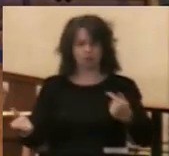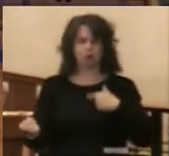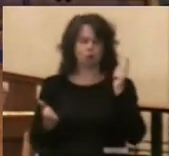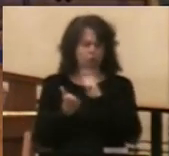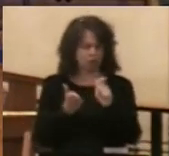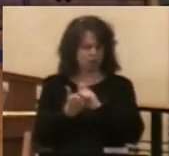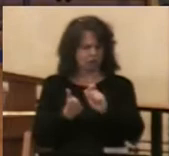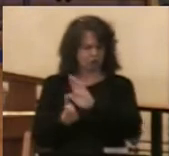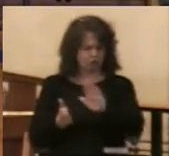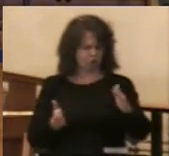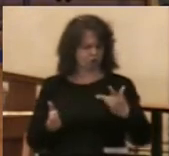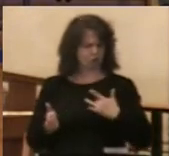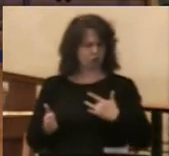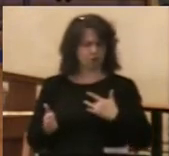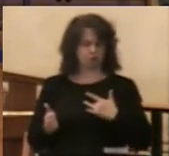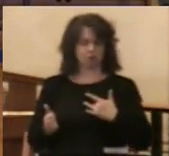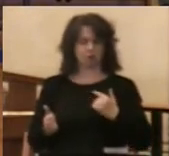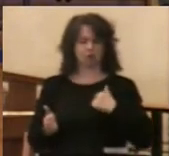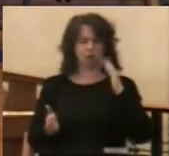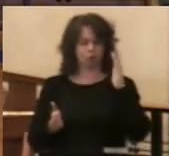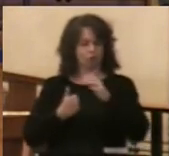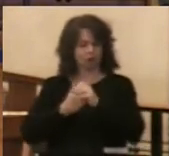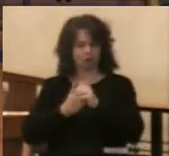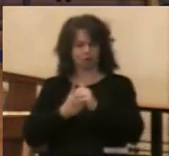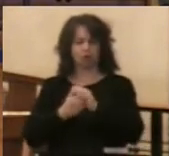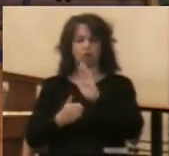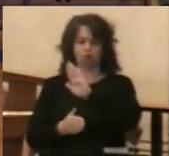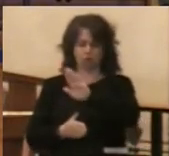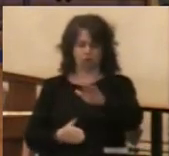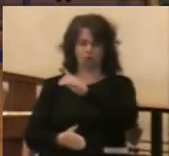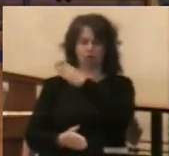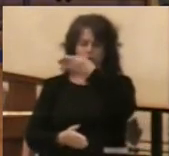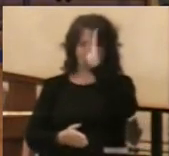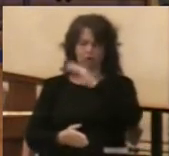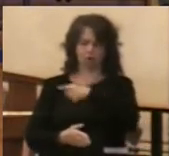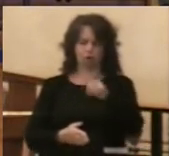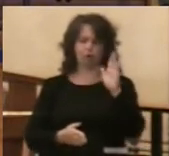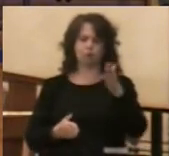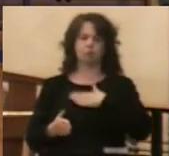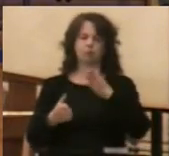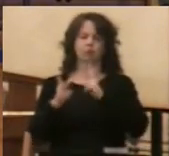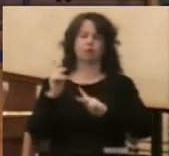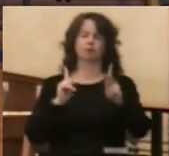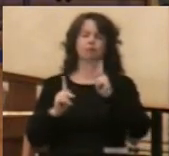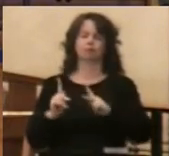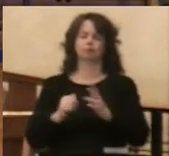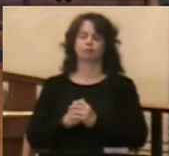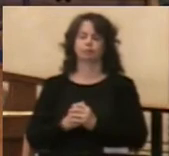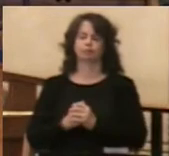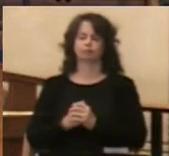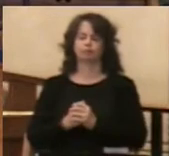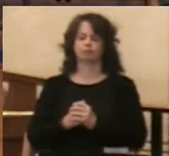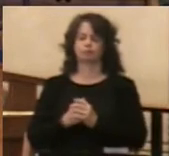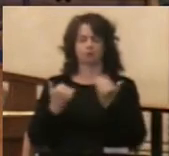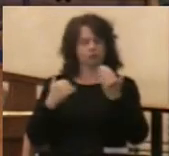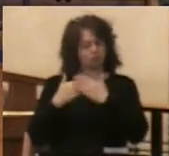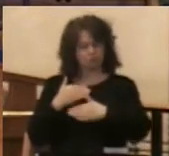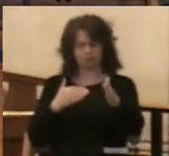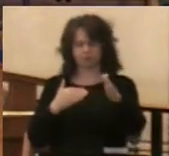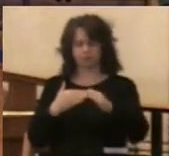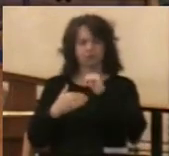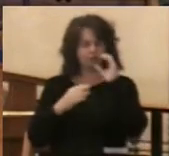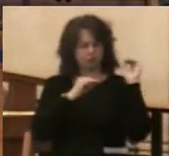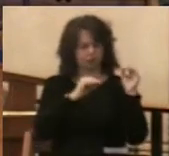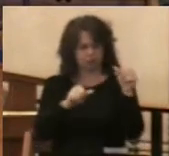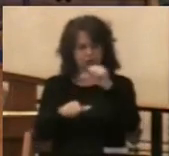it on their hearts, and I will be their God, and they shall be my people. No longer shall they teach one another or say